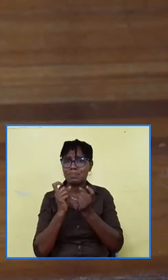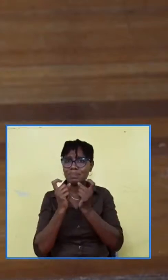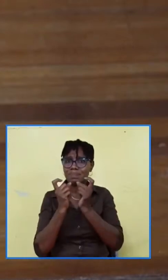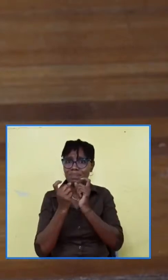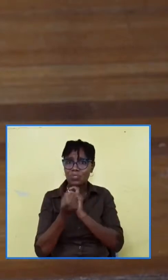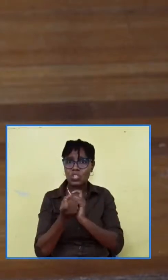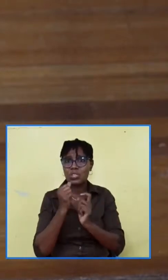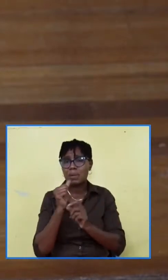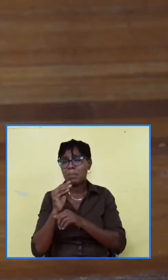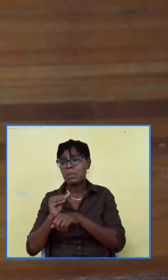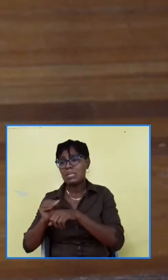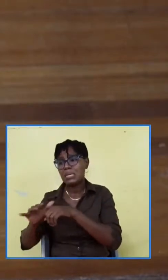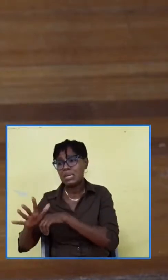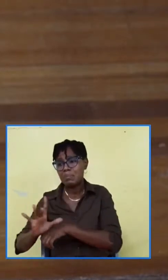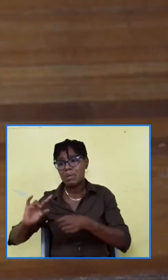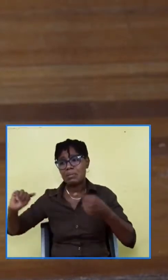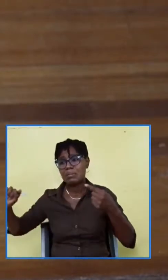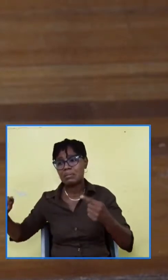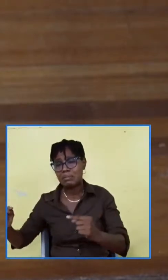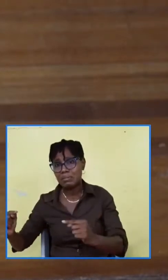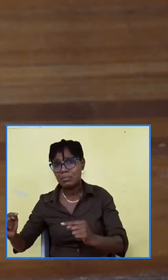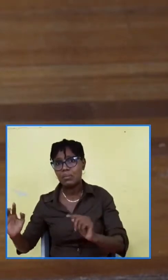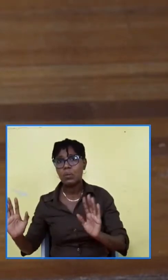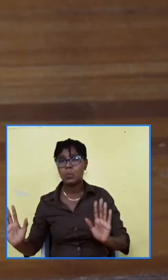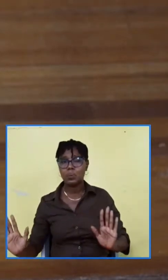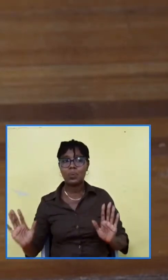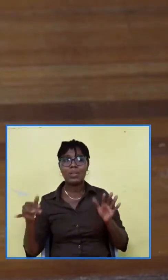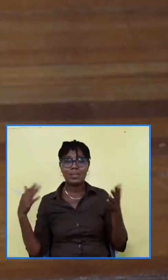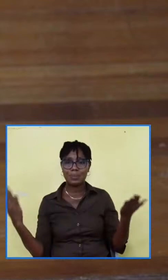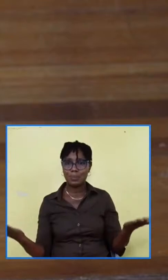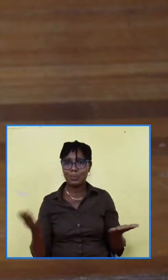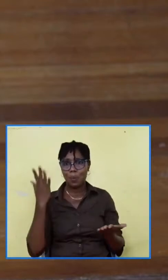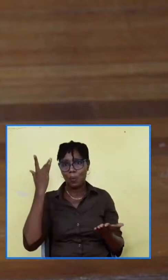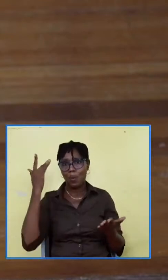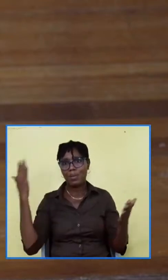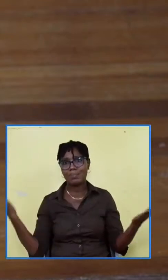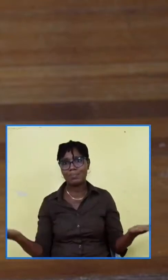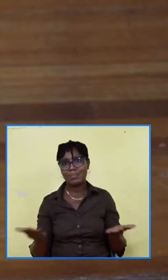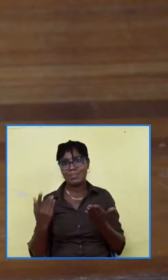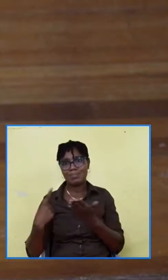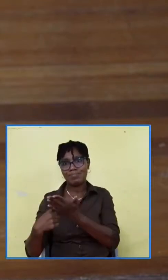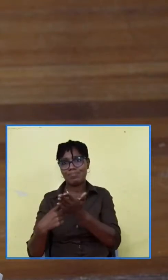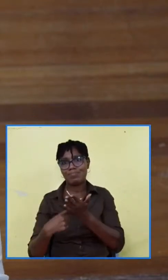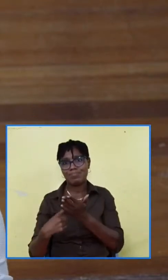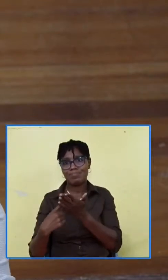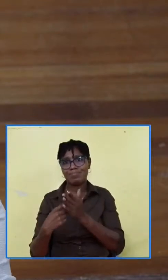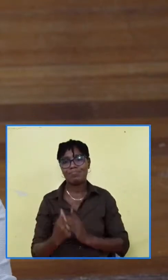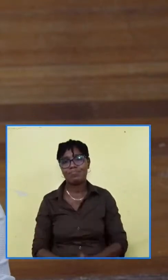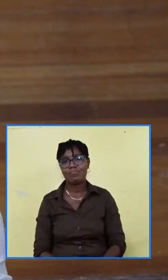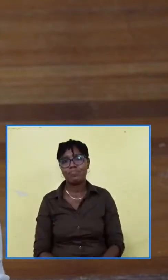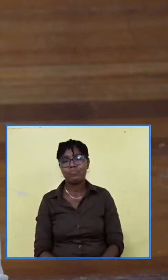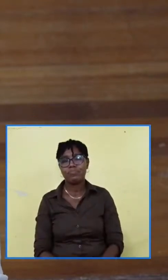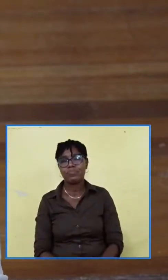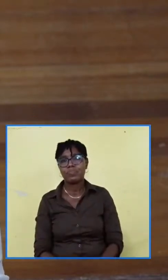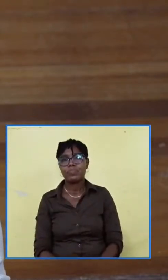be painful. It's the point of these town halls also. So please keep them coming in.